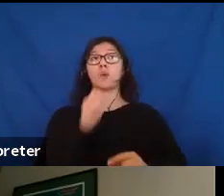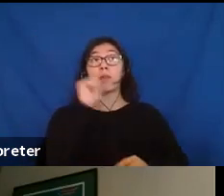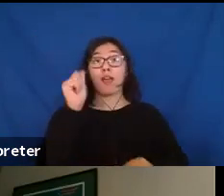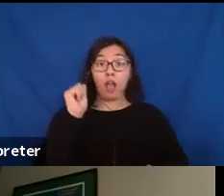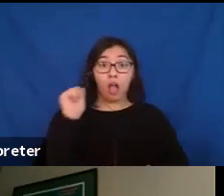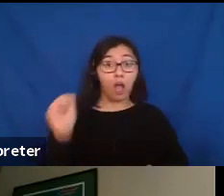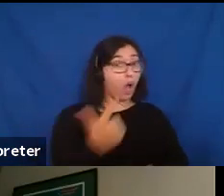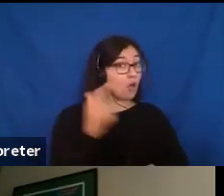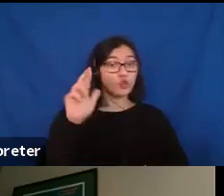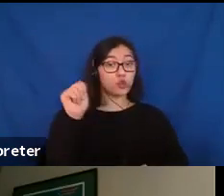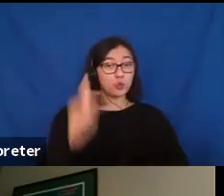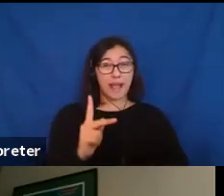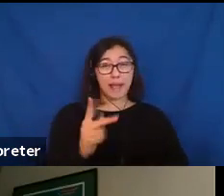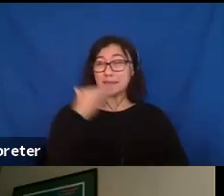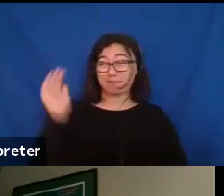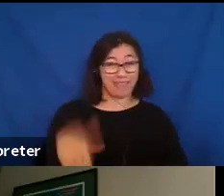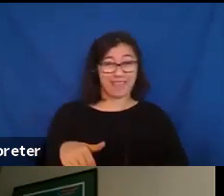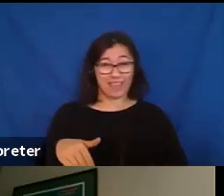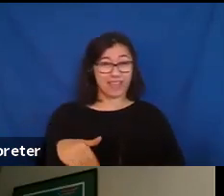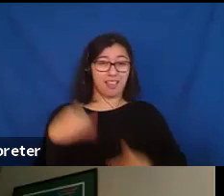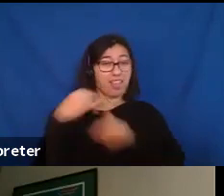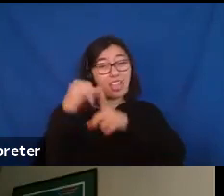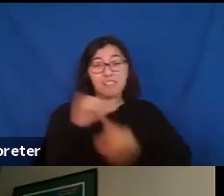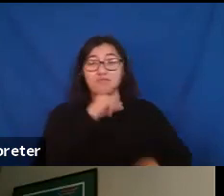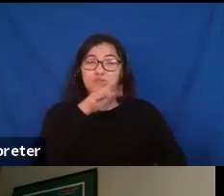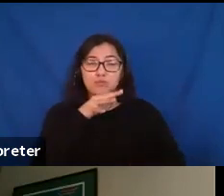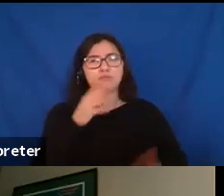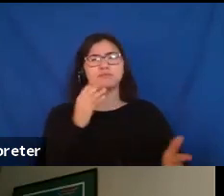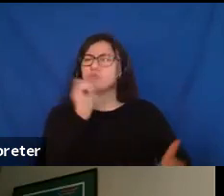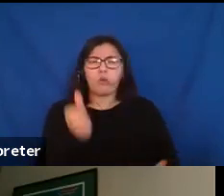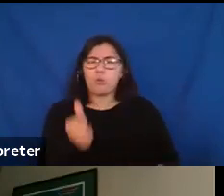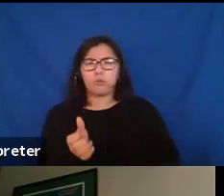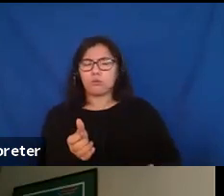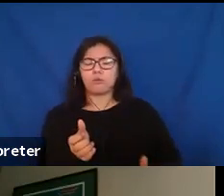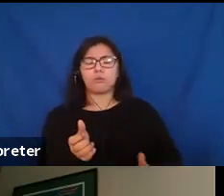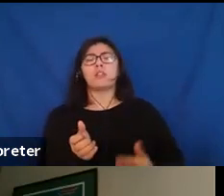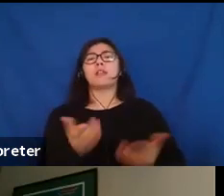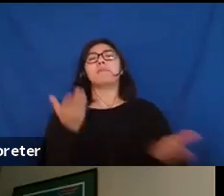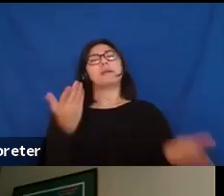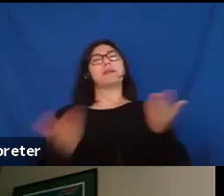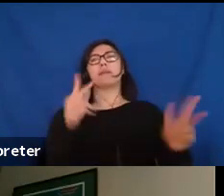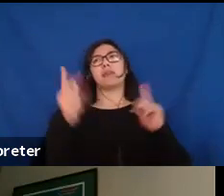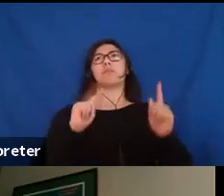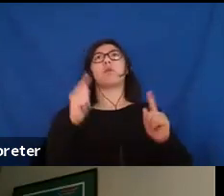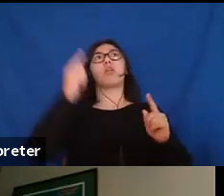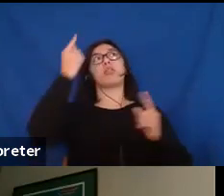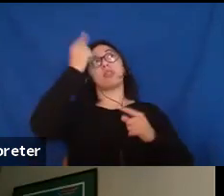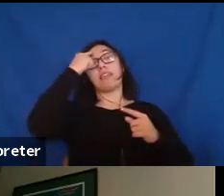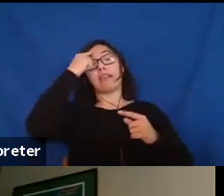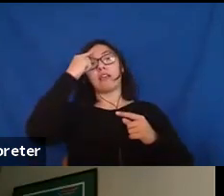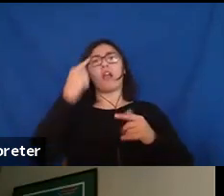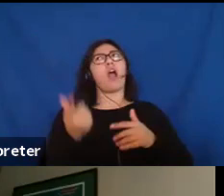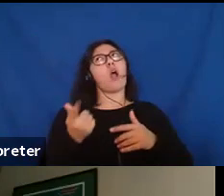is bad, but, they want to put everything all in one basket. And that's what he's having a problem